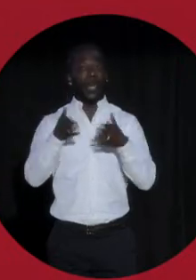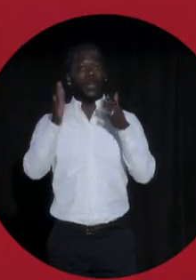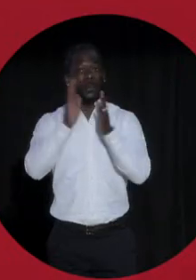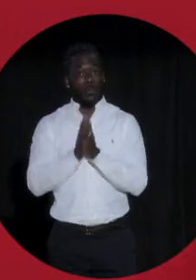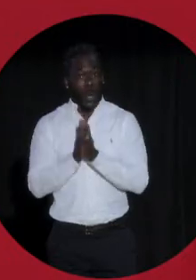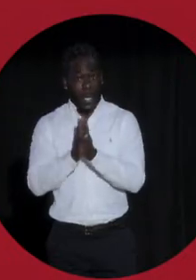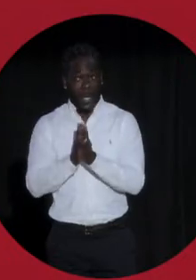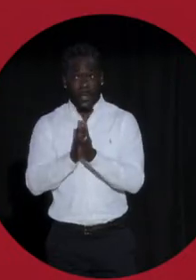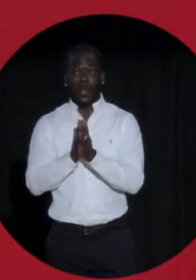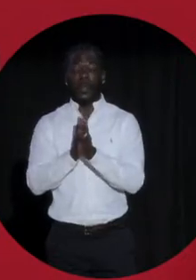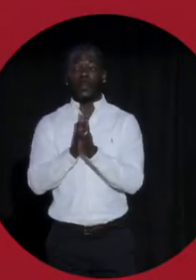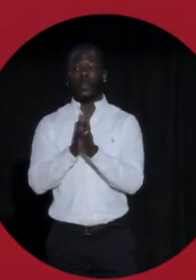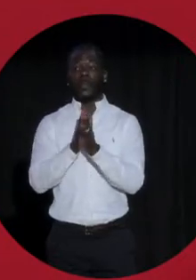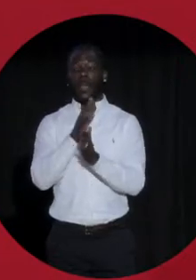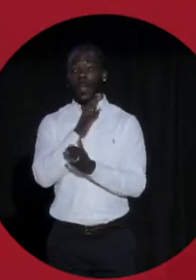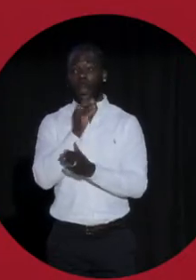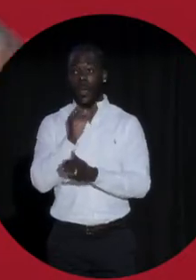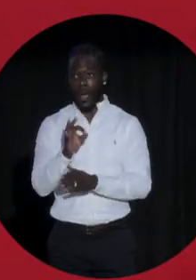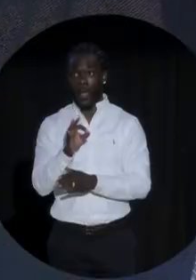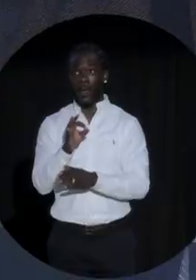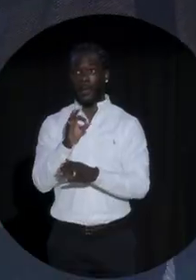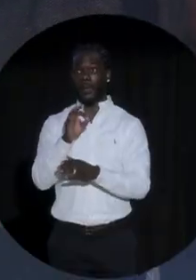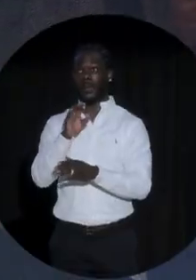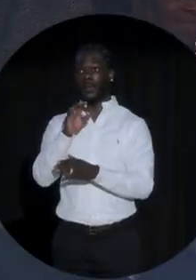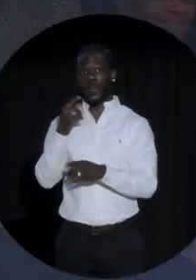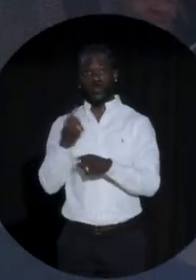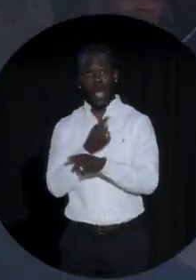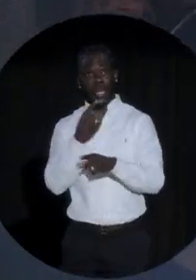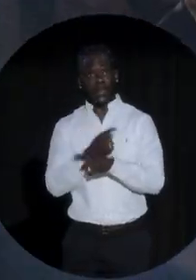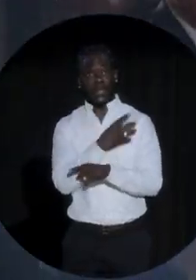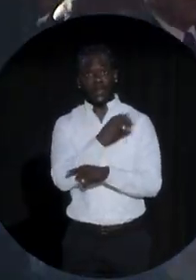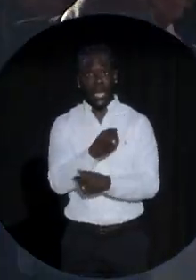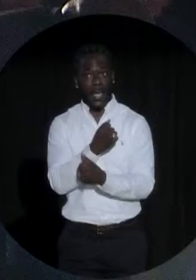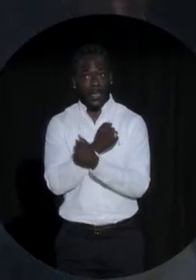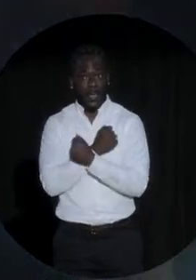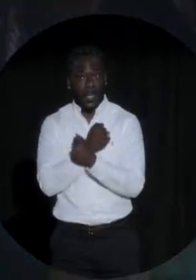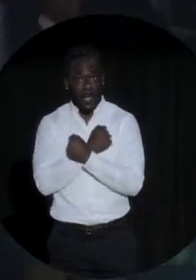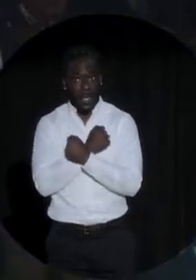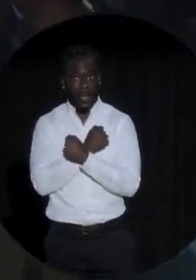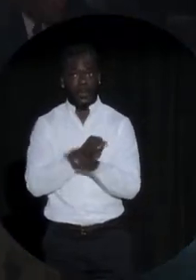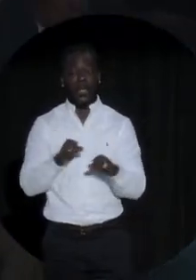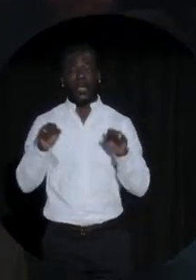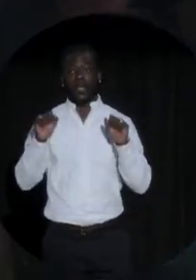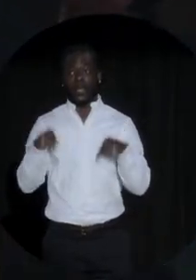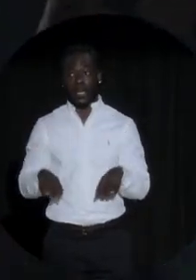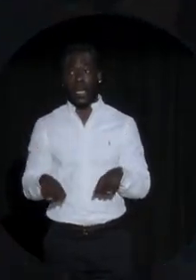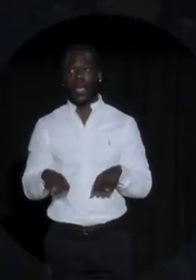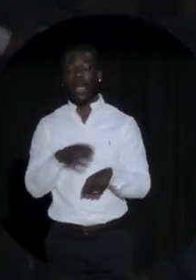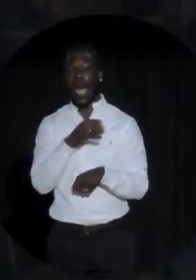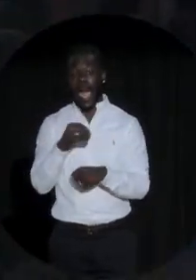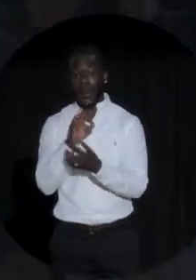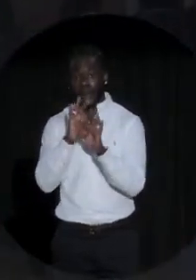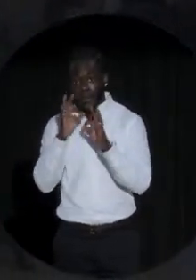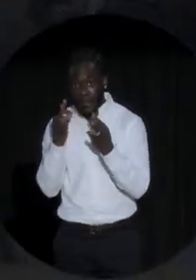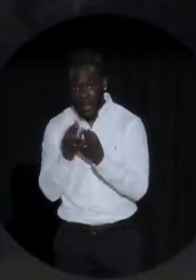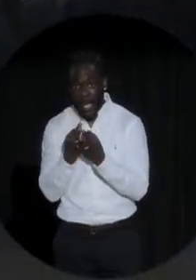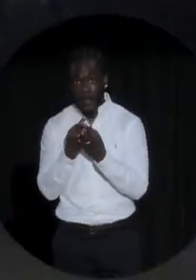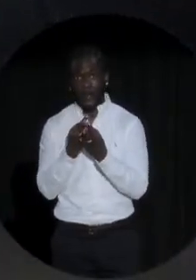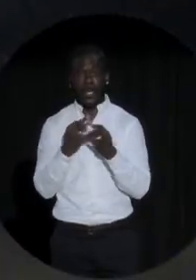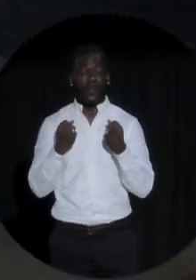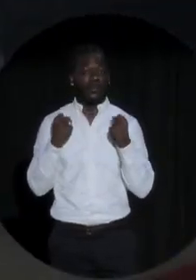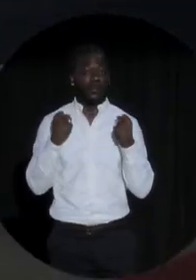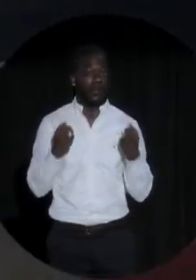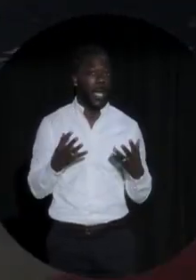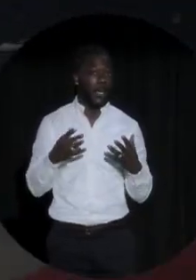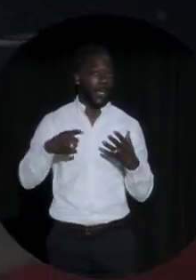prayer of the righteous and the love and care of family and so many of